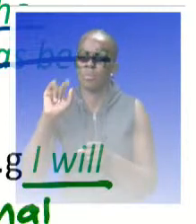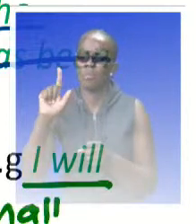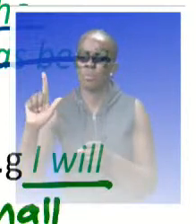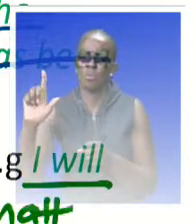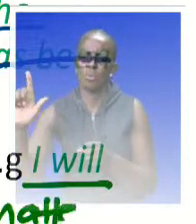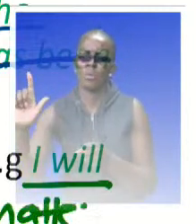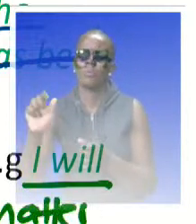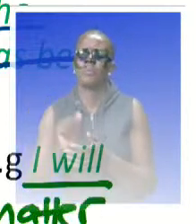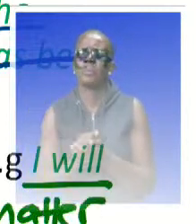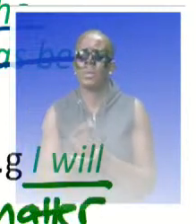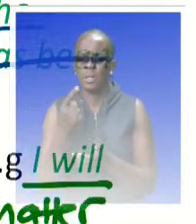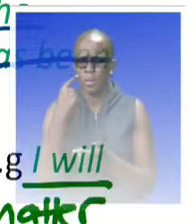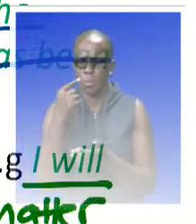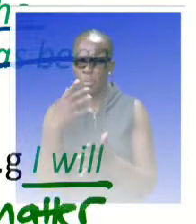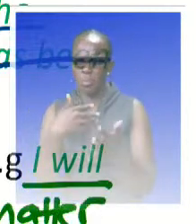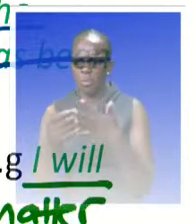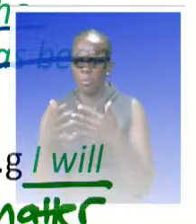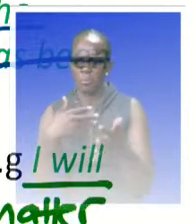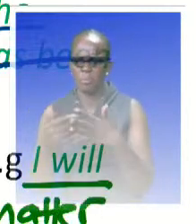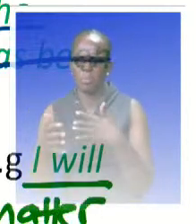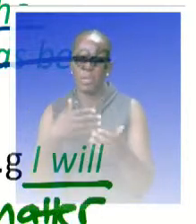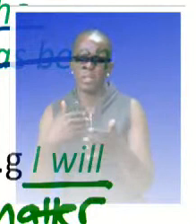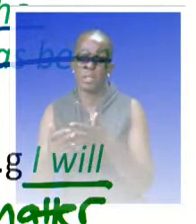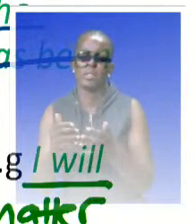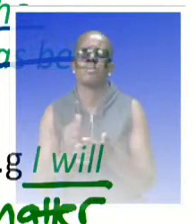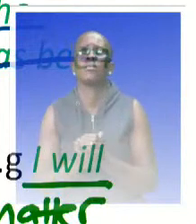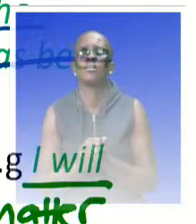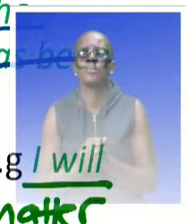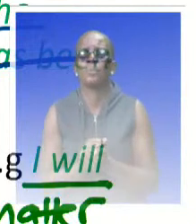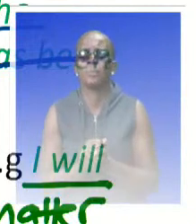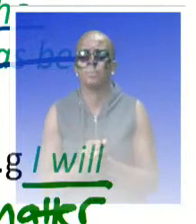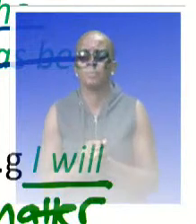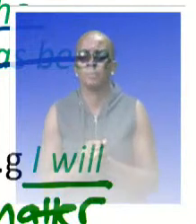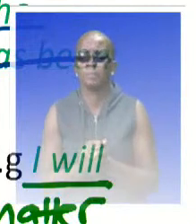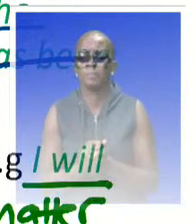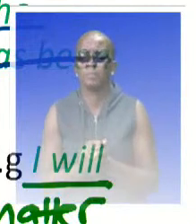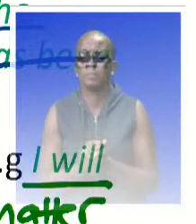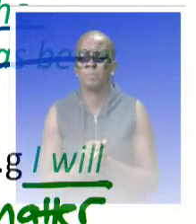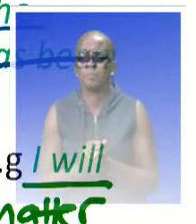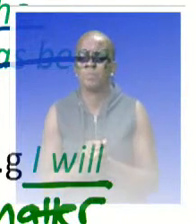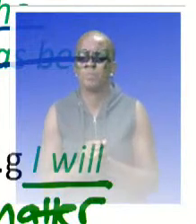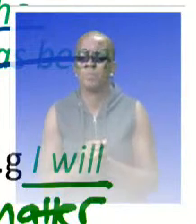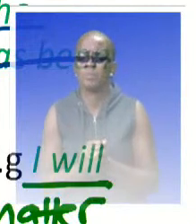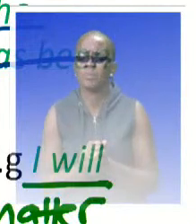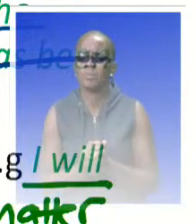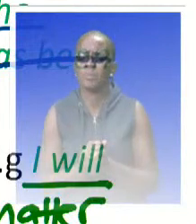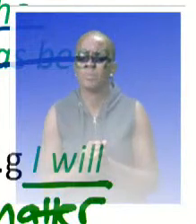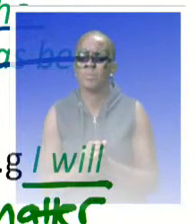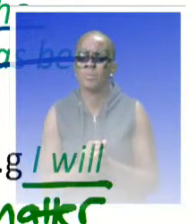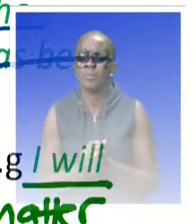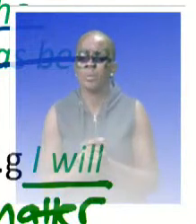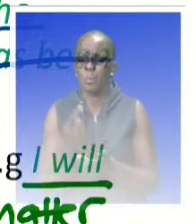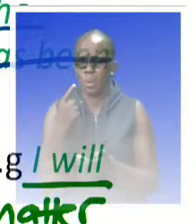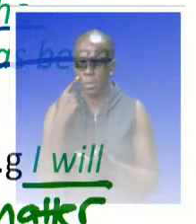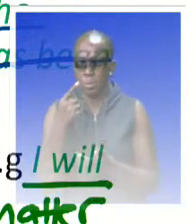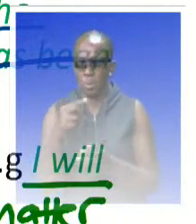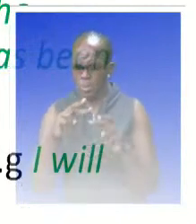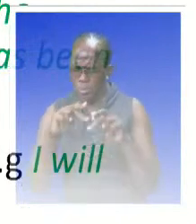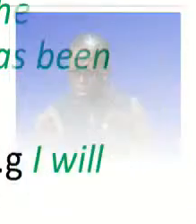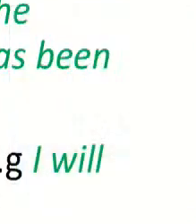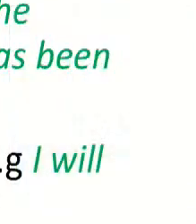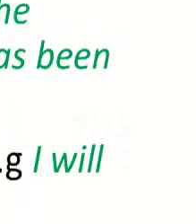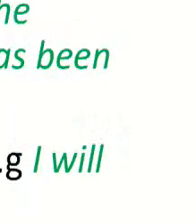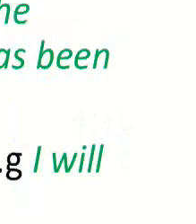will investigate the matter. So instead of looking into, we are going to do what? We are going to investigate. So